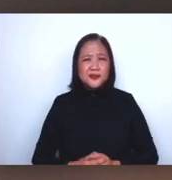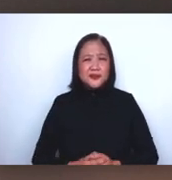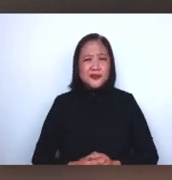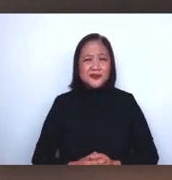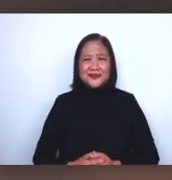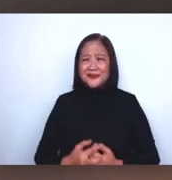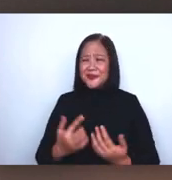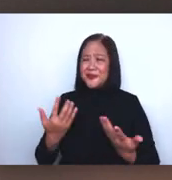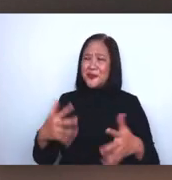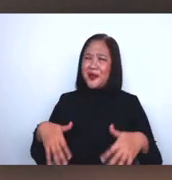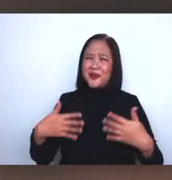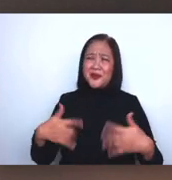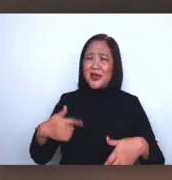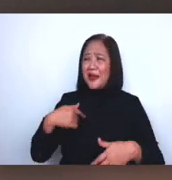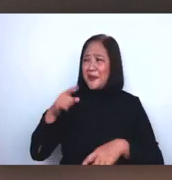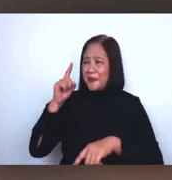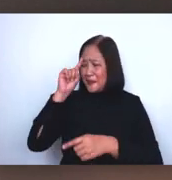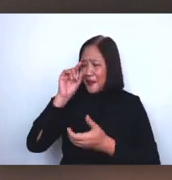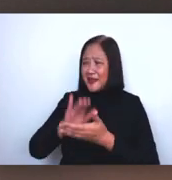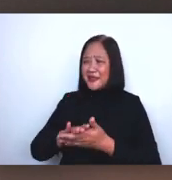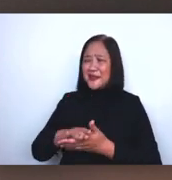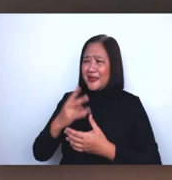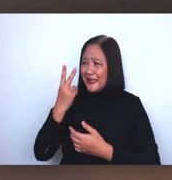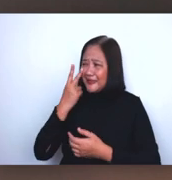I can't believe my eyes.